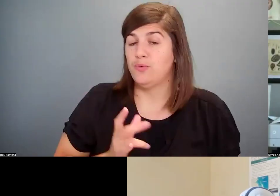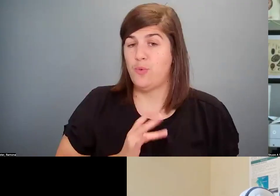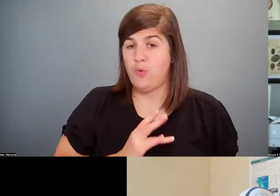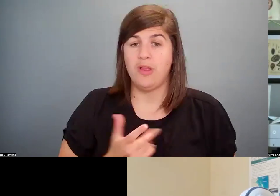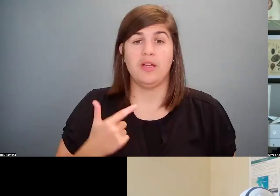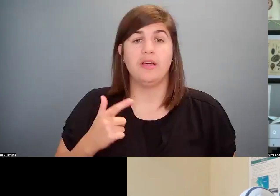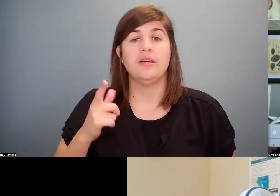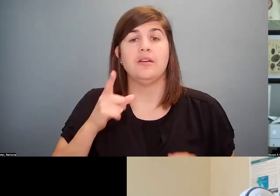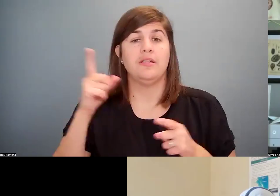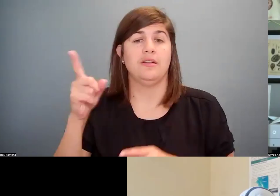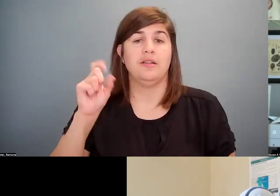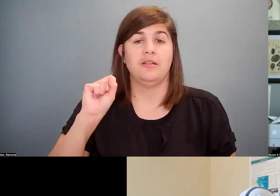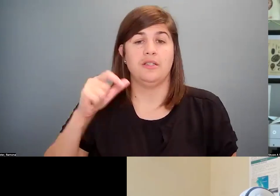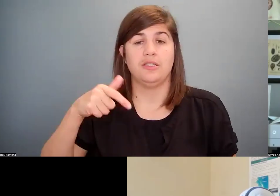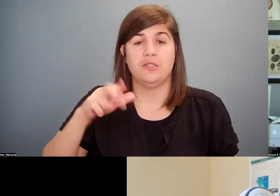be found at